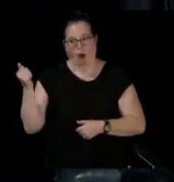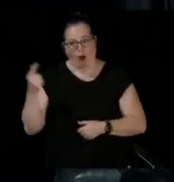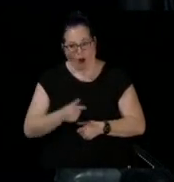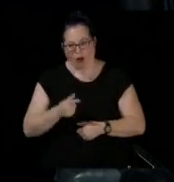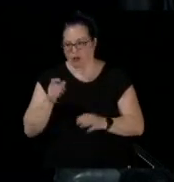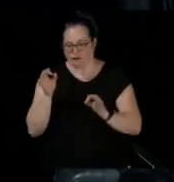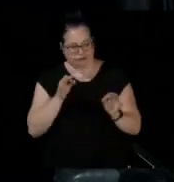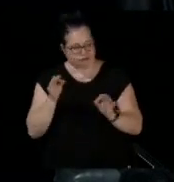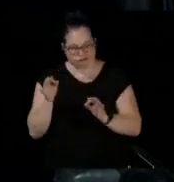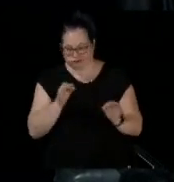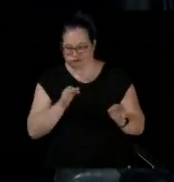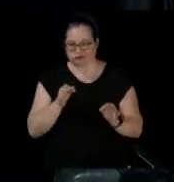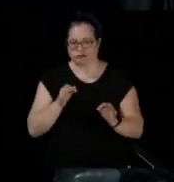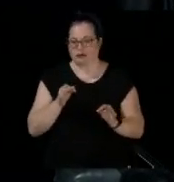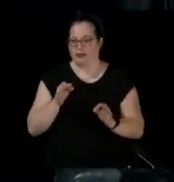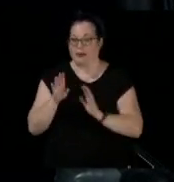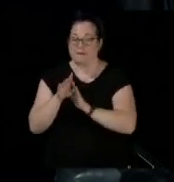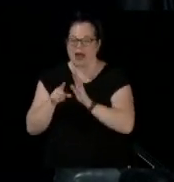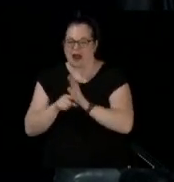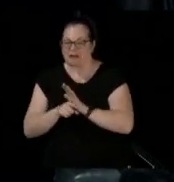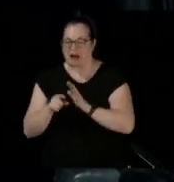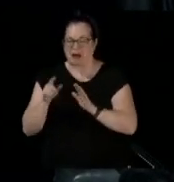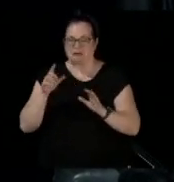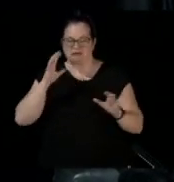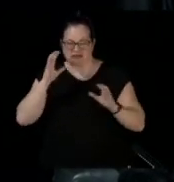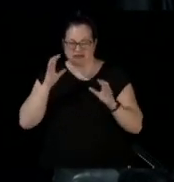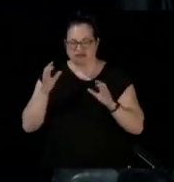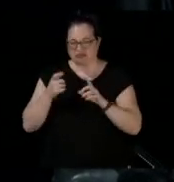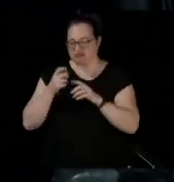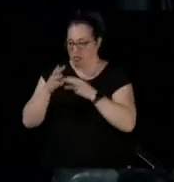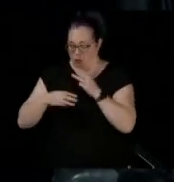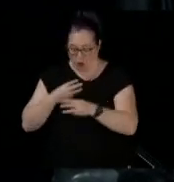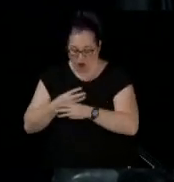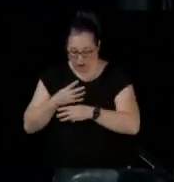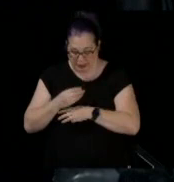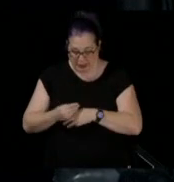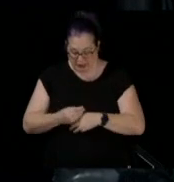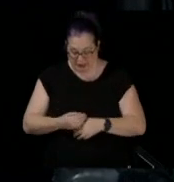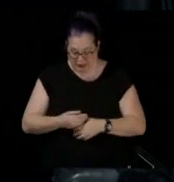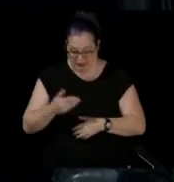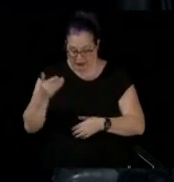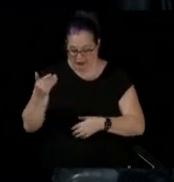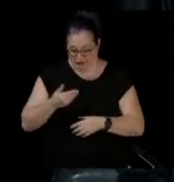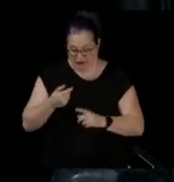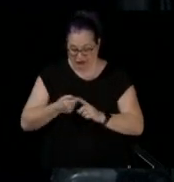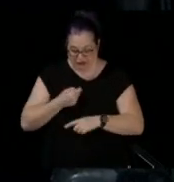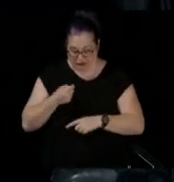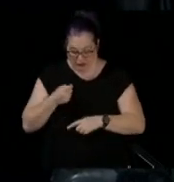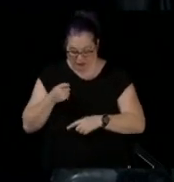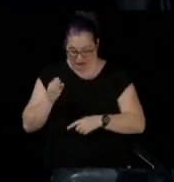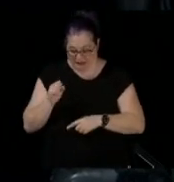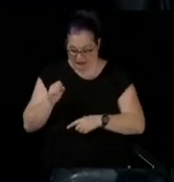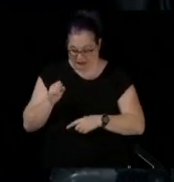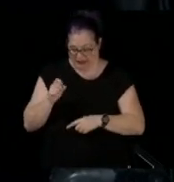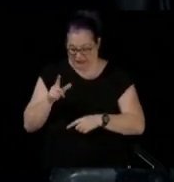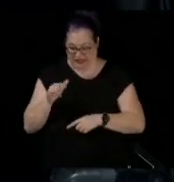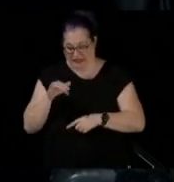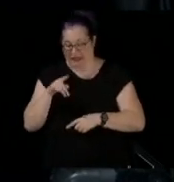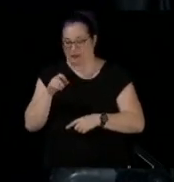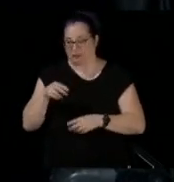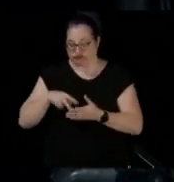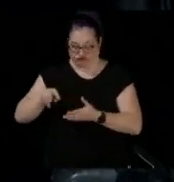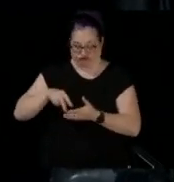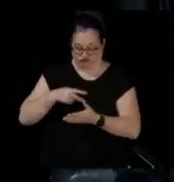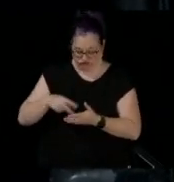distraction, the constant background roar of a noisy world, and the invitation from slickly engineered platforms encouraging you to engage in